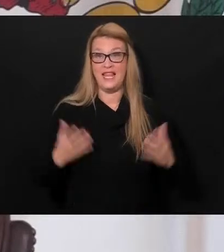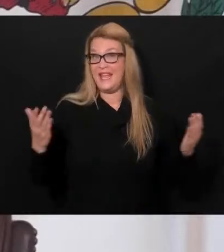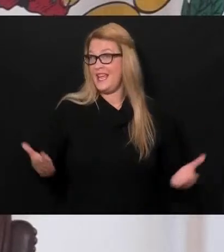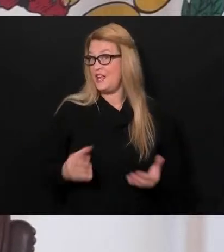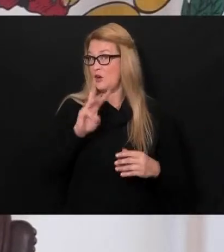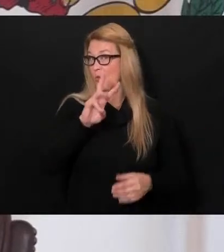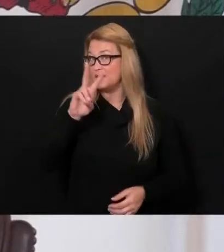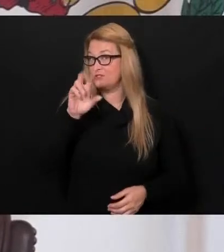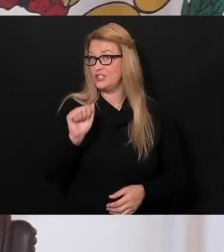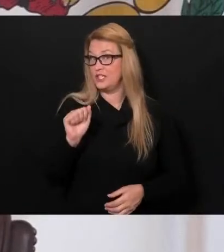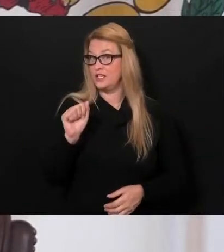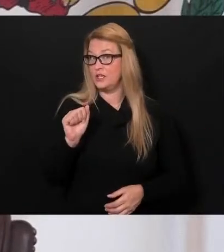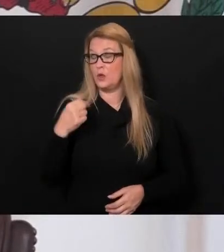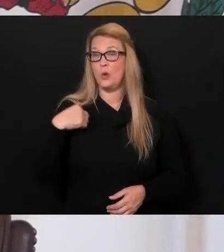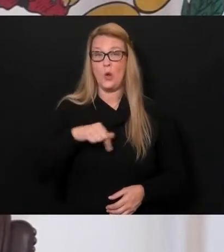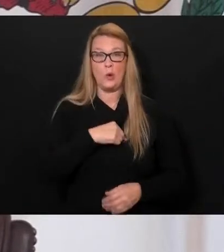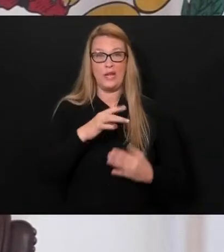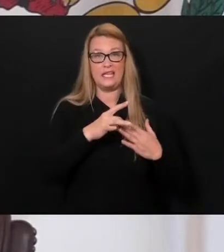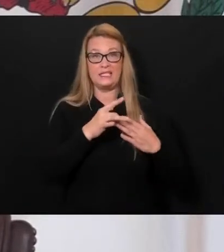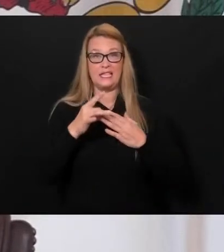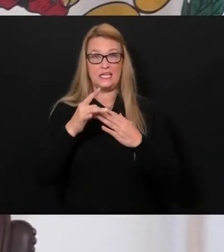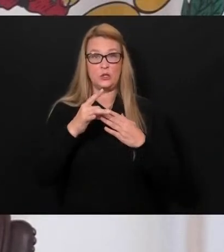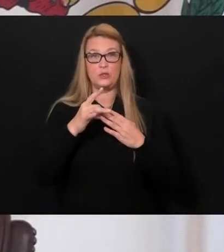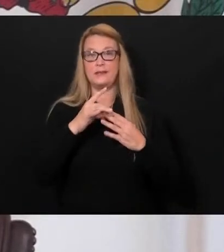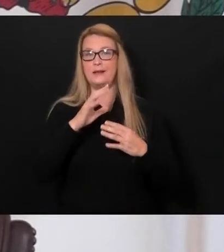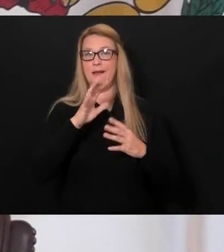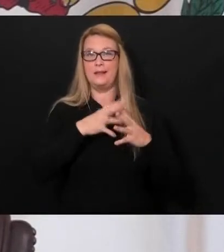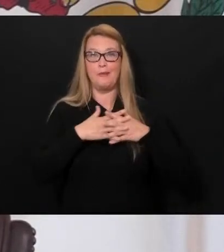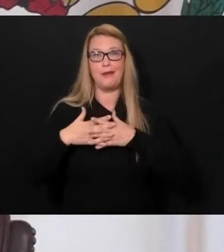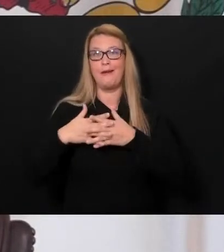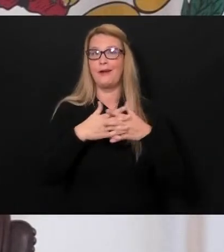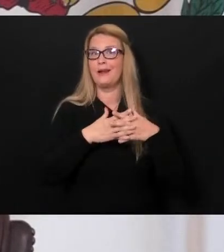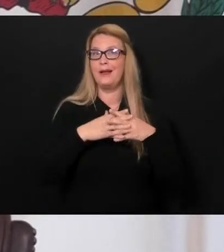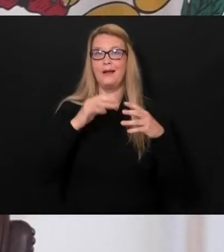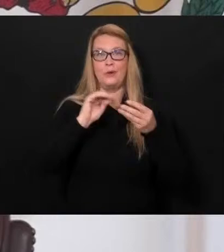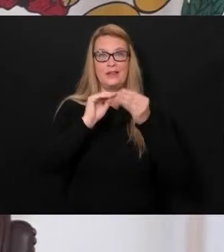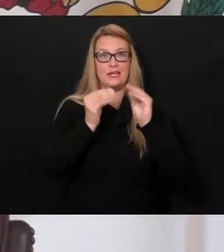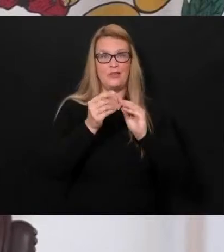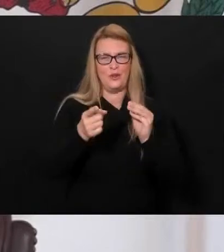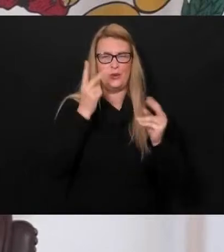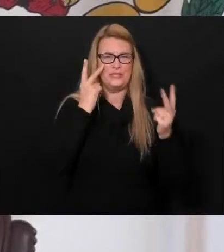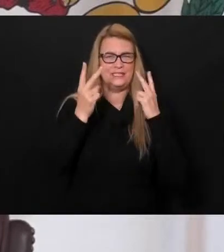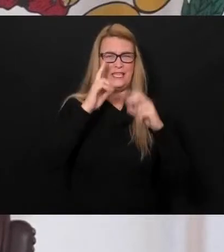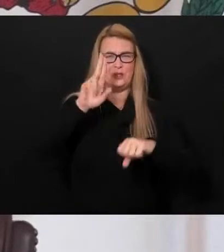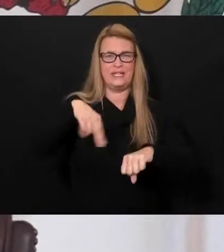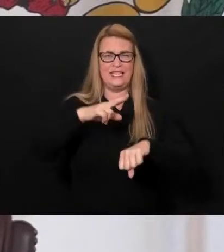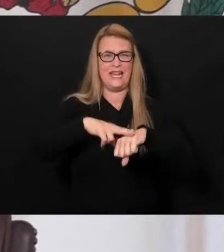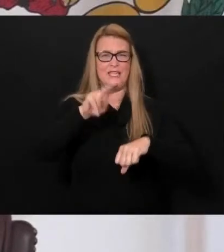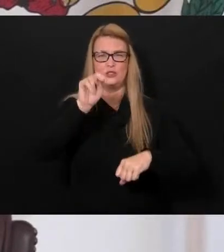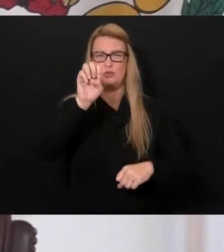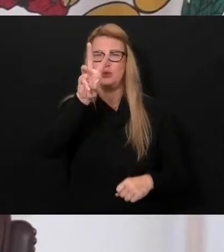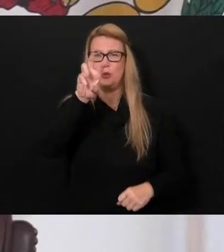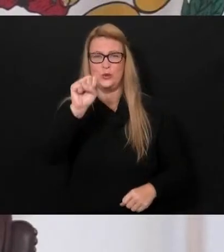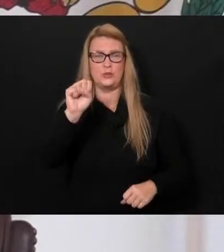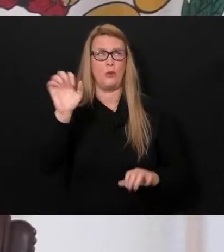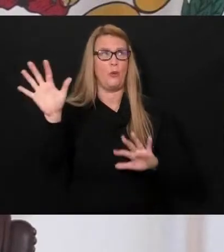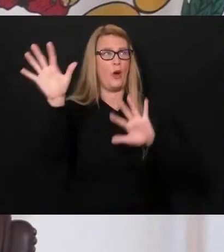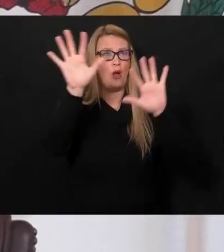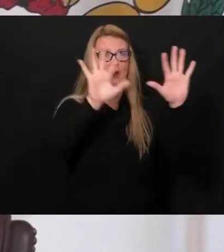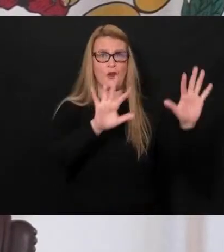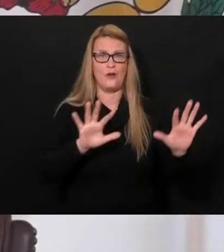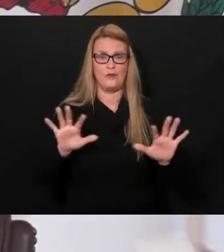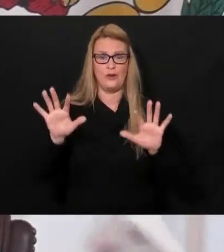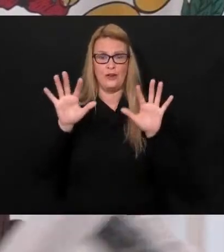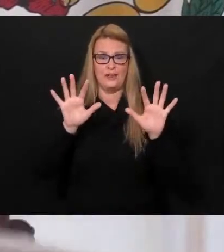Virginia. We continue to lead the nation in every way. You see it on the national news. I mean, for crying out loud, right here